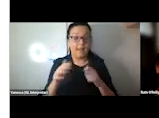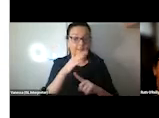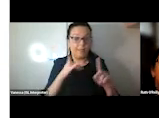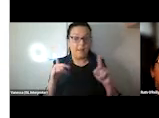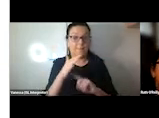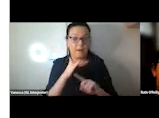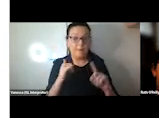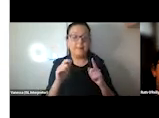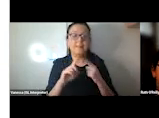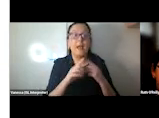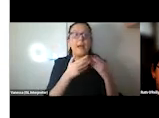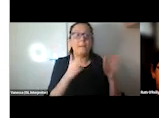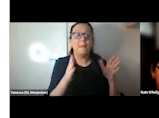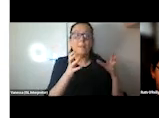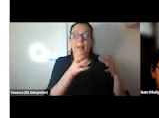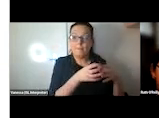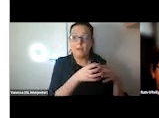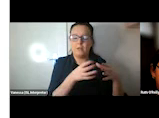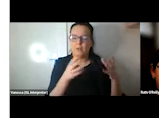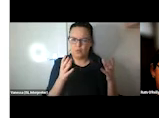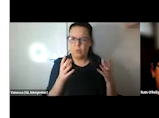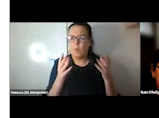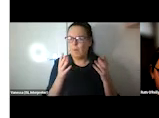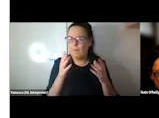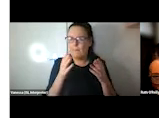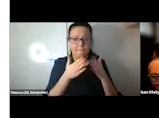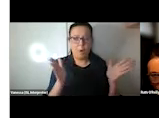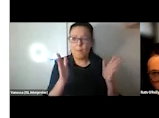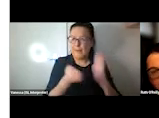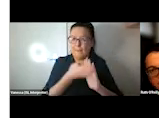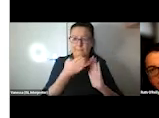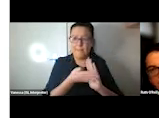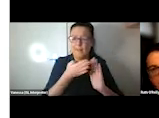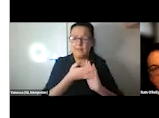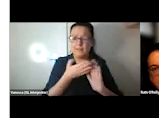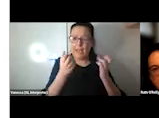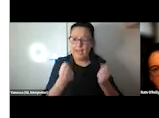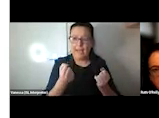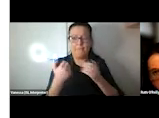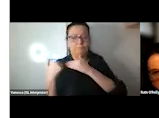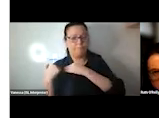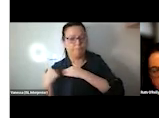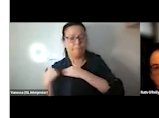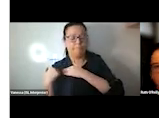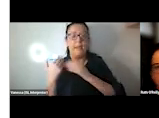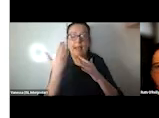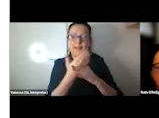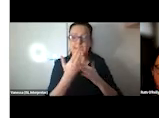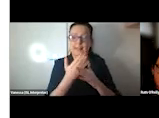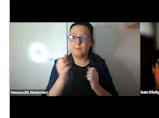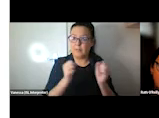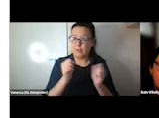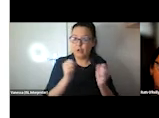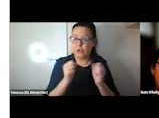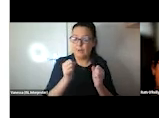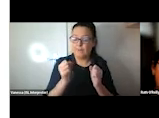So there's obligations for accessible public buildings under Section 25, for accessible services under 26, which I